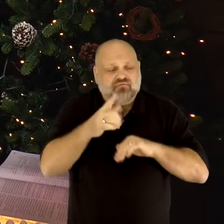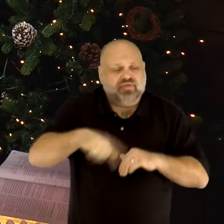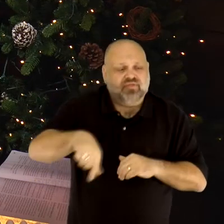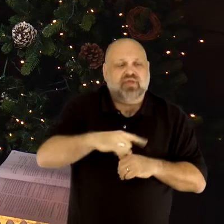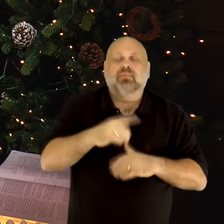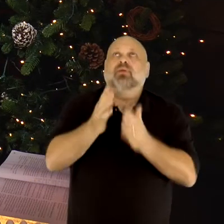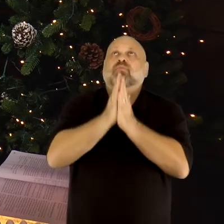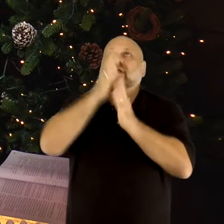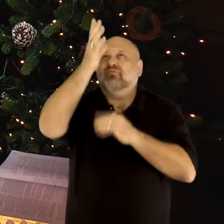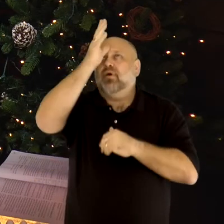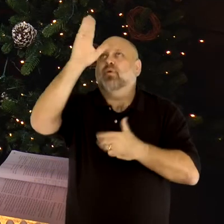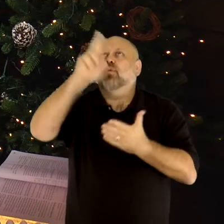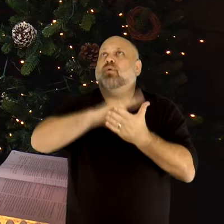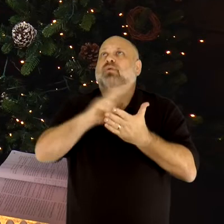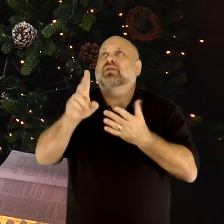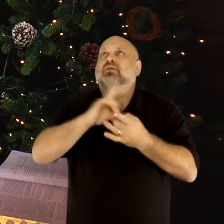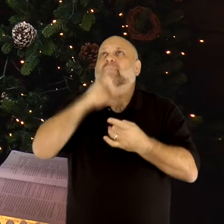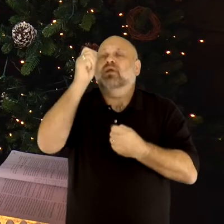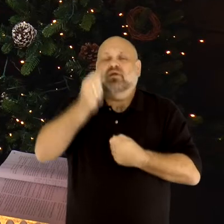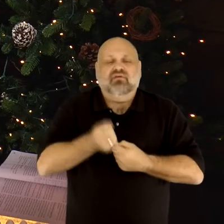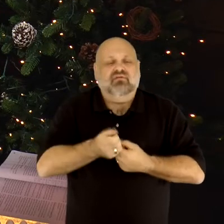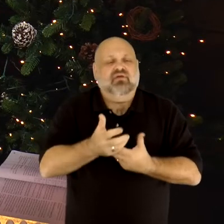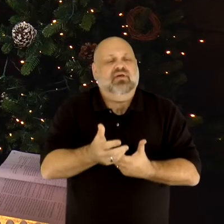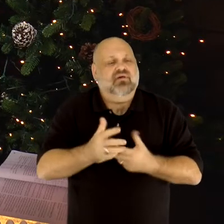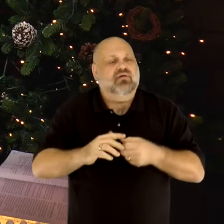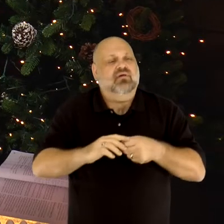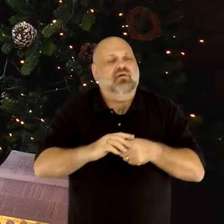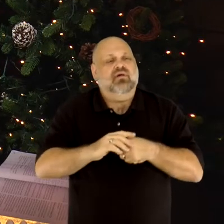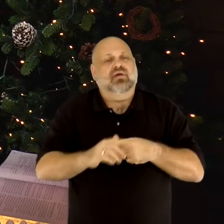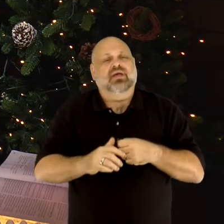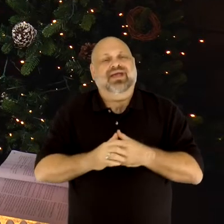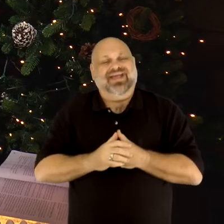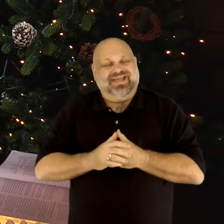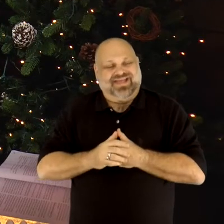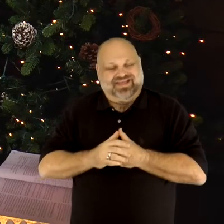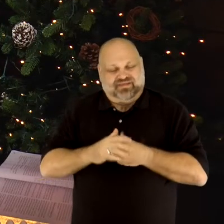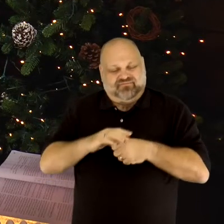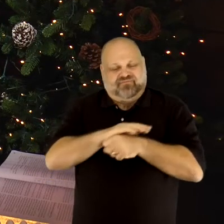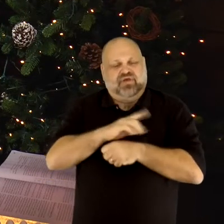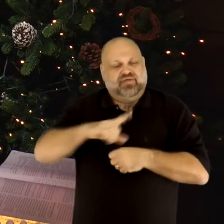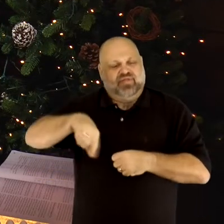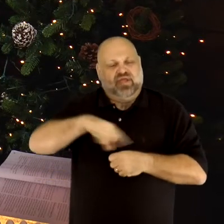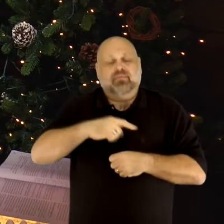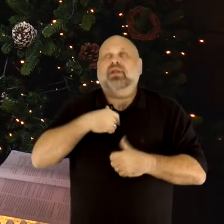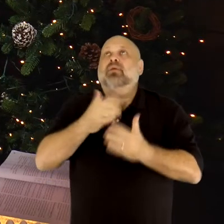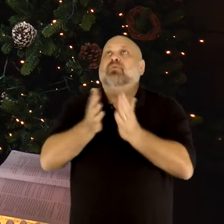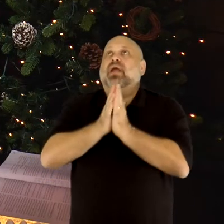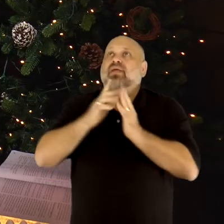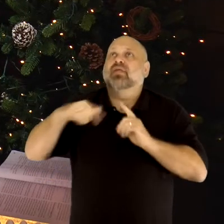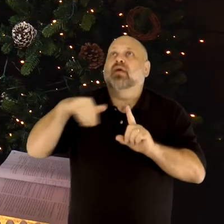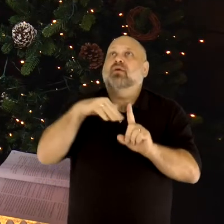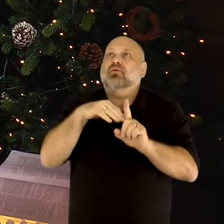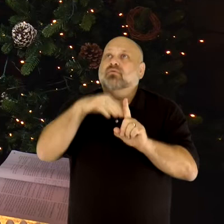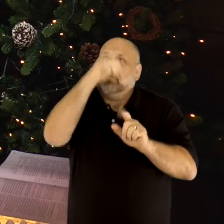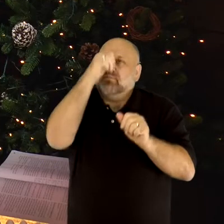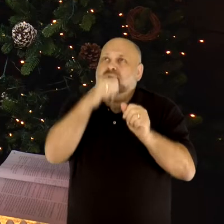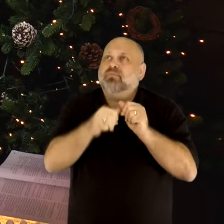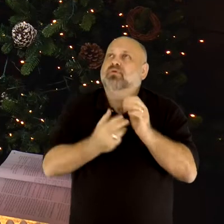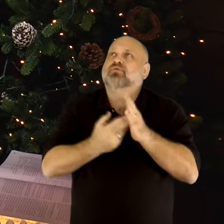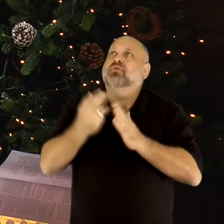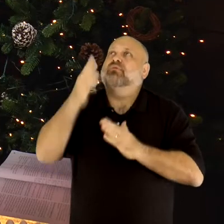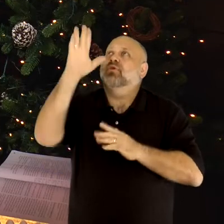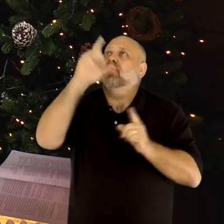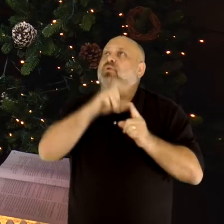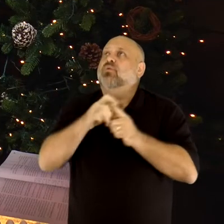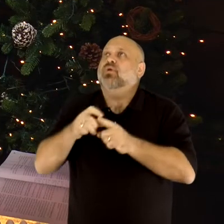Your Holy Spirit would just fill them to overflowing. And God, I pray that they would be reminded of the truth of Your Word and